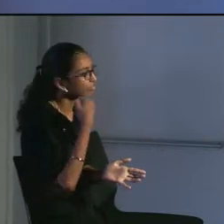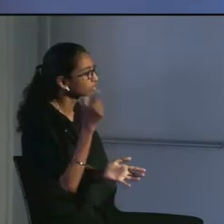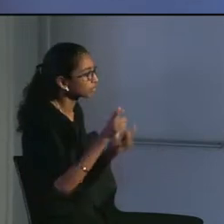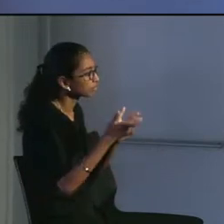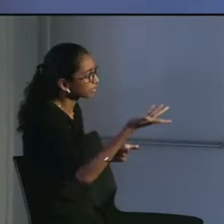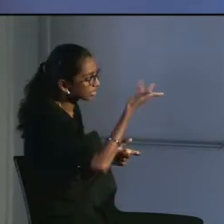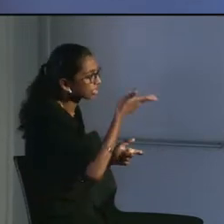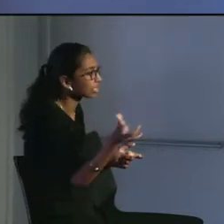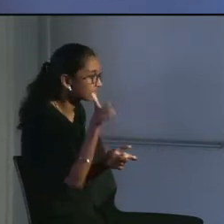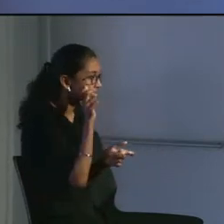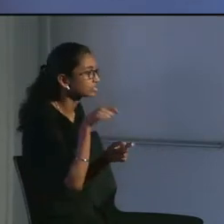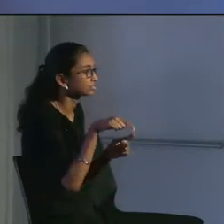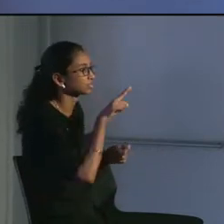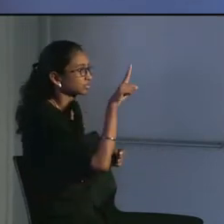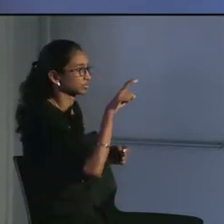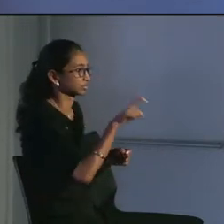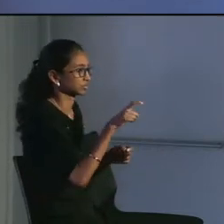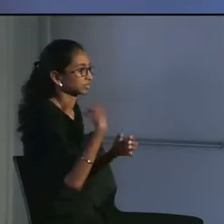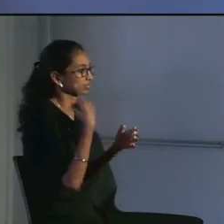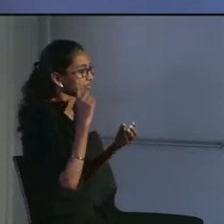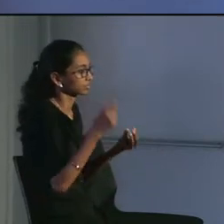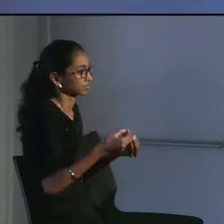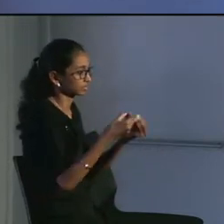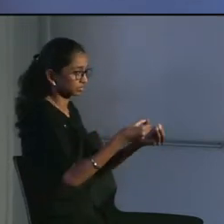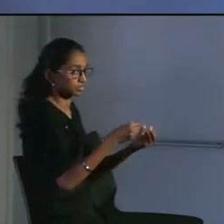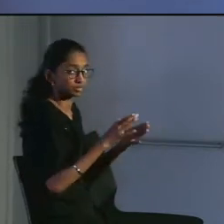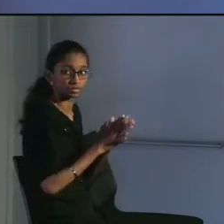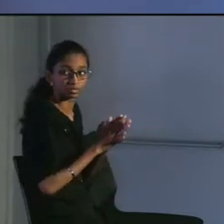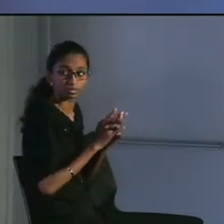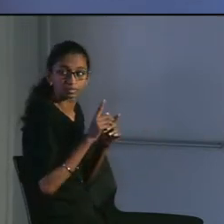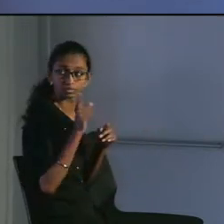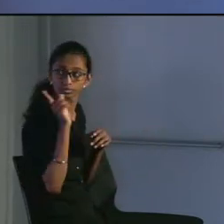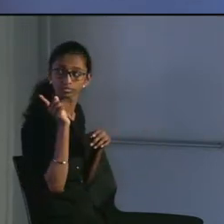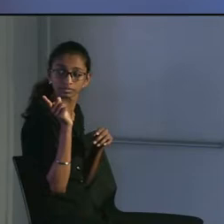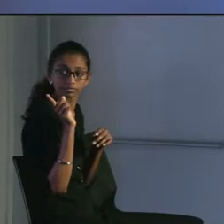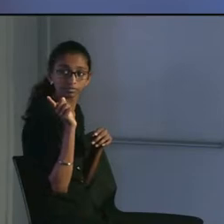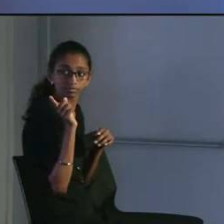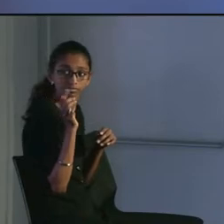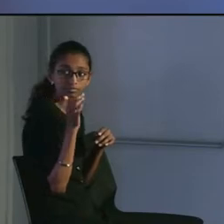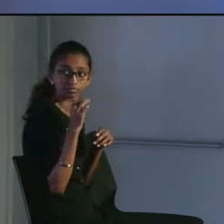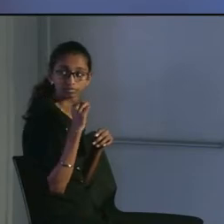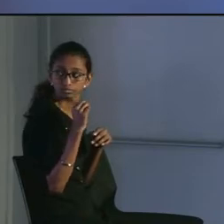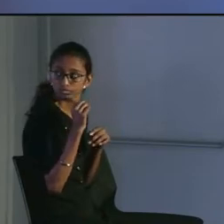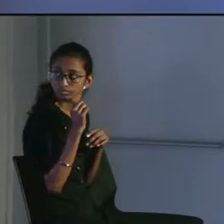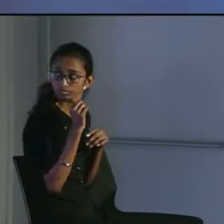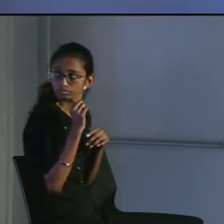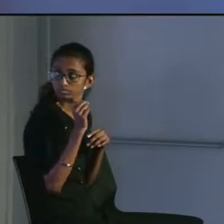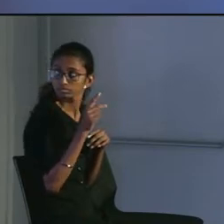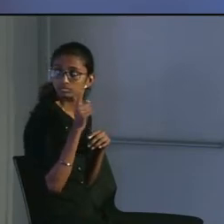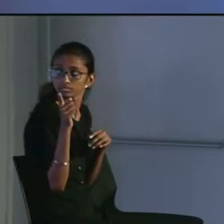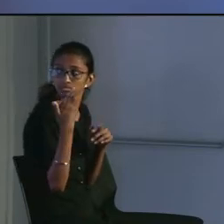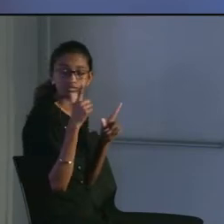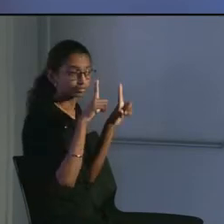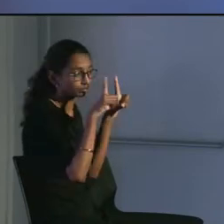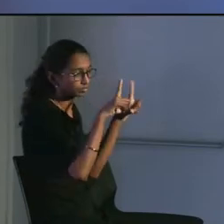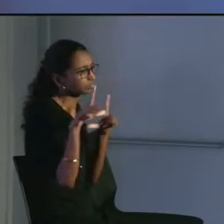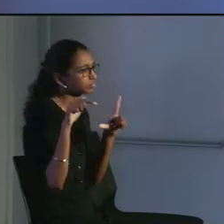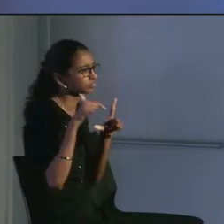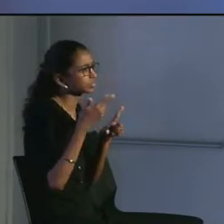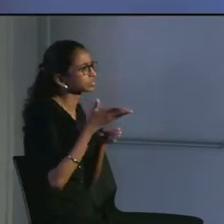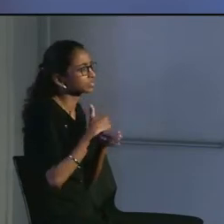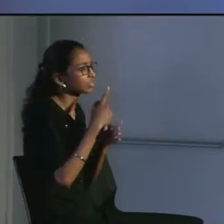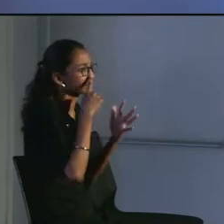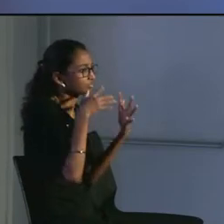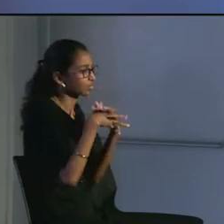this is just a question I've placed there. So this is a poster from the poster in a